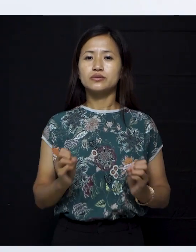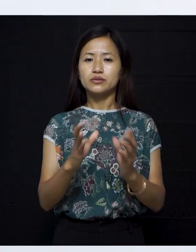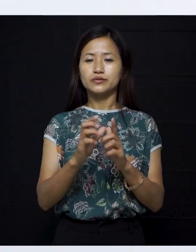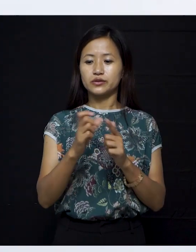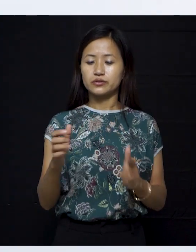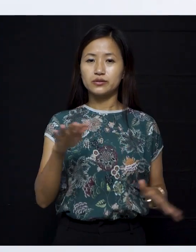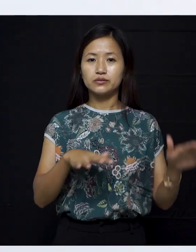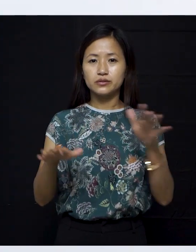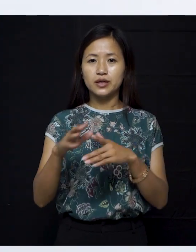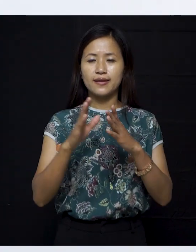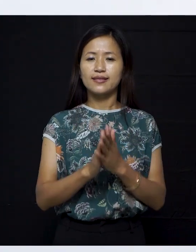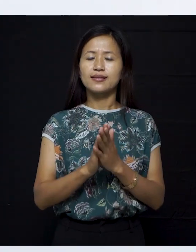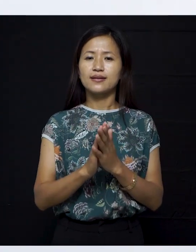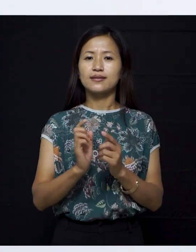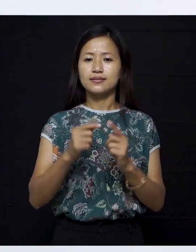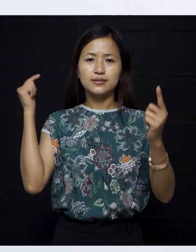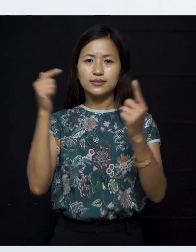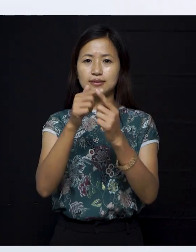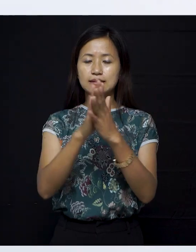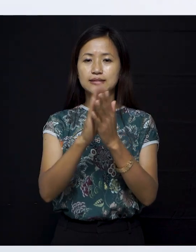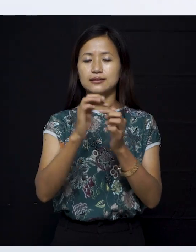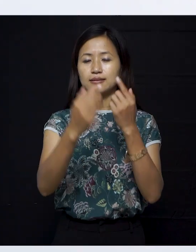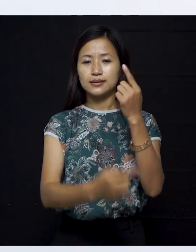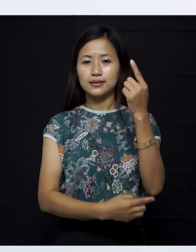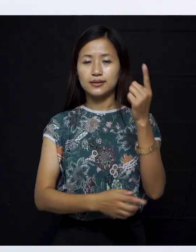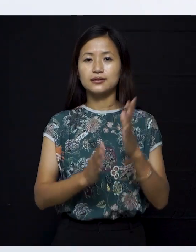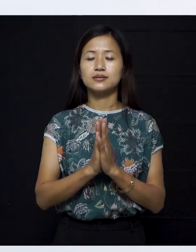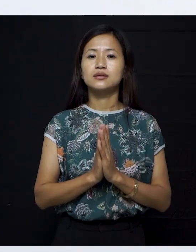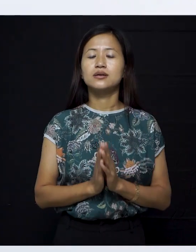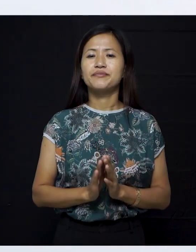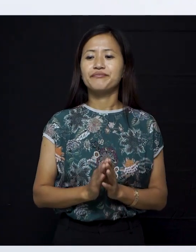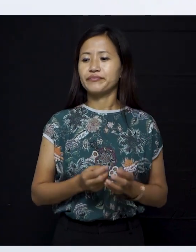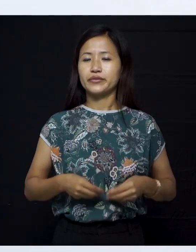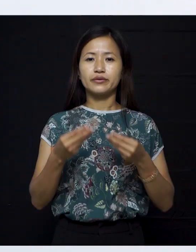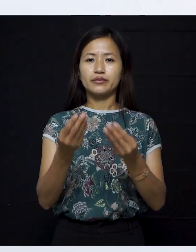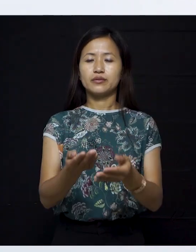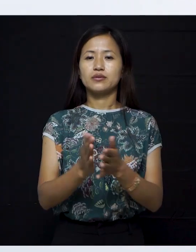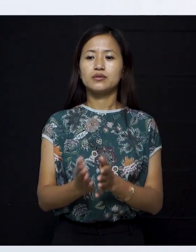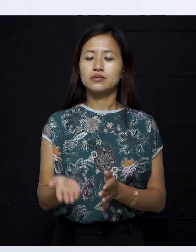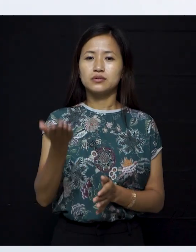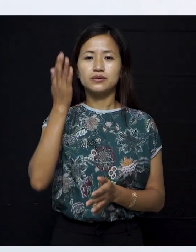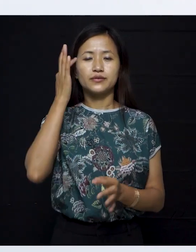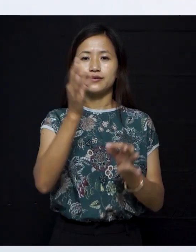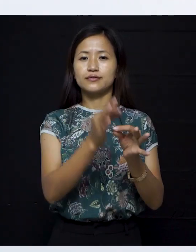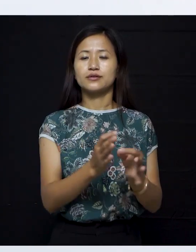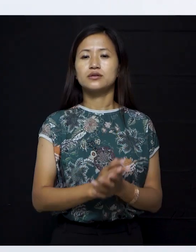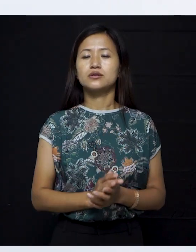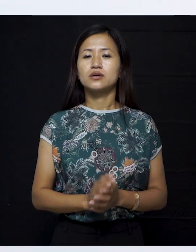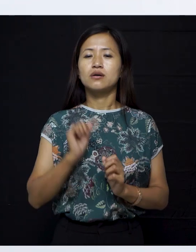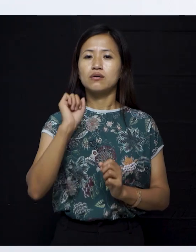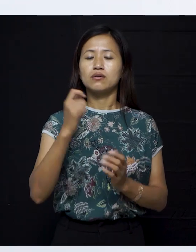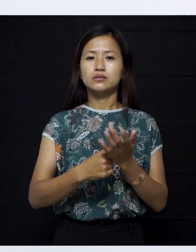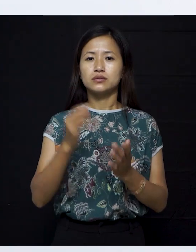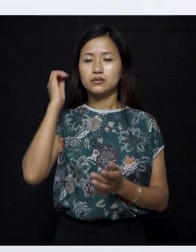drama till the last, what we saw is that they did not give up their faith in their religion and